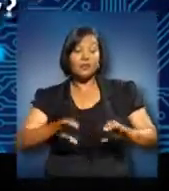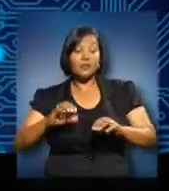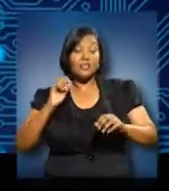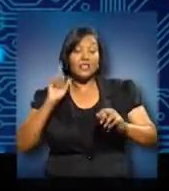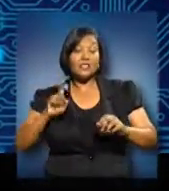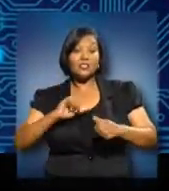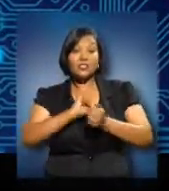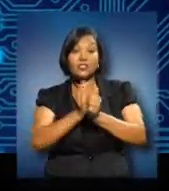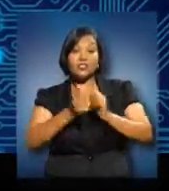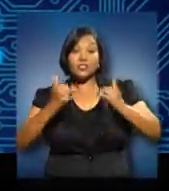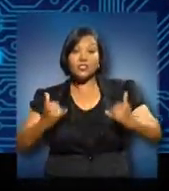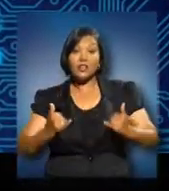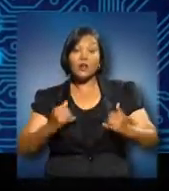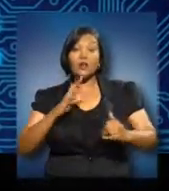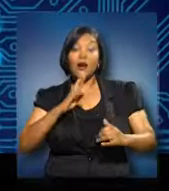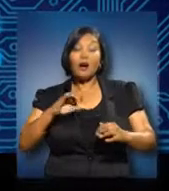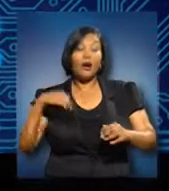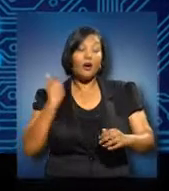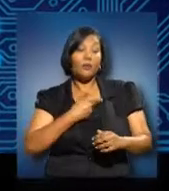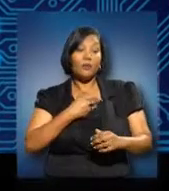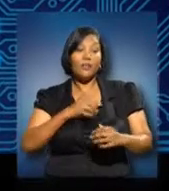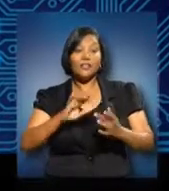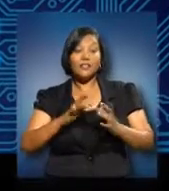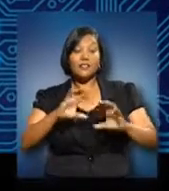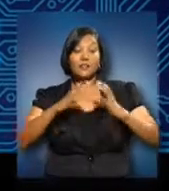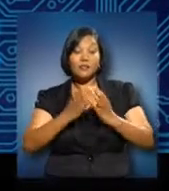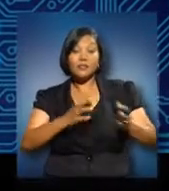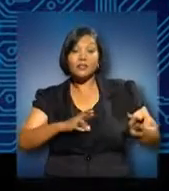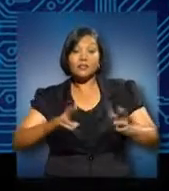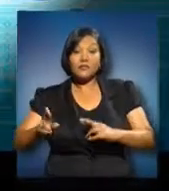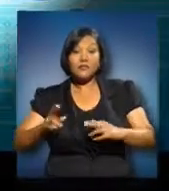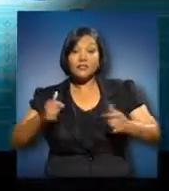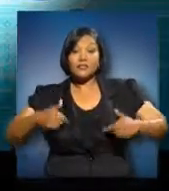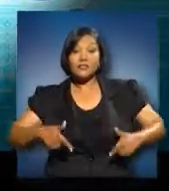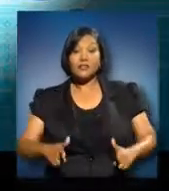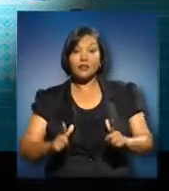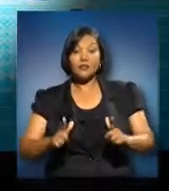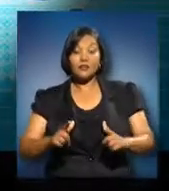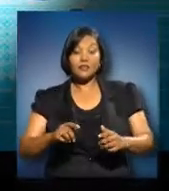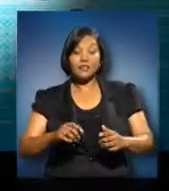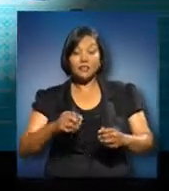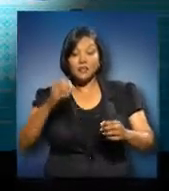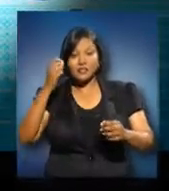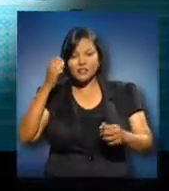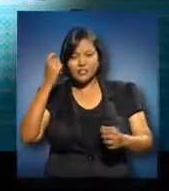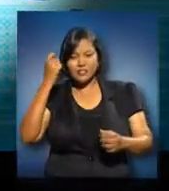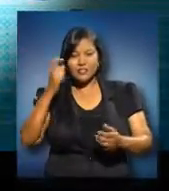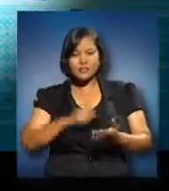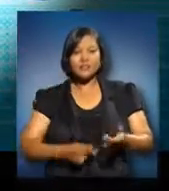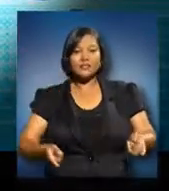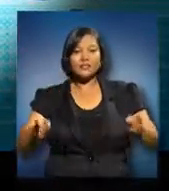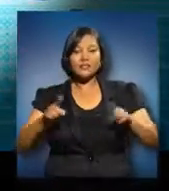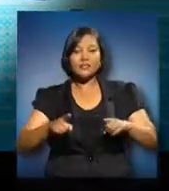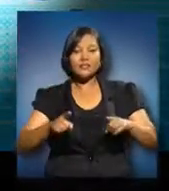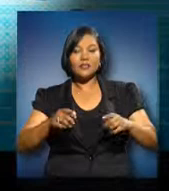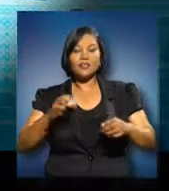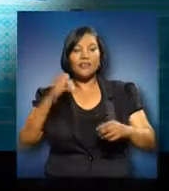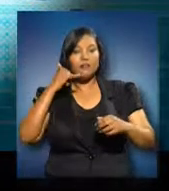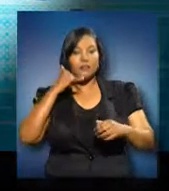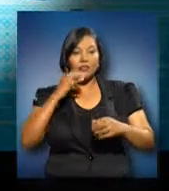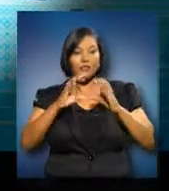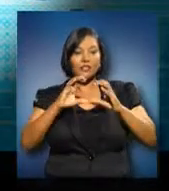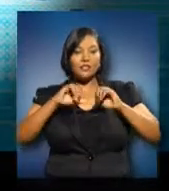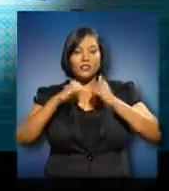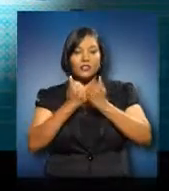Internet service providers ready? To help address these issues and more, the Telecommunications Authority of Trinidad and